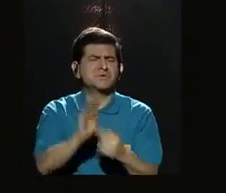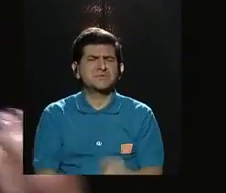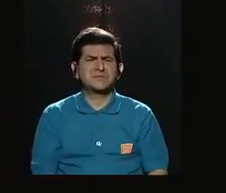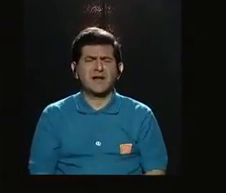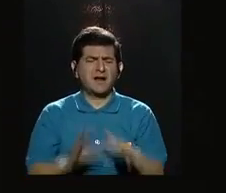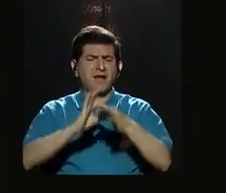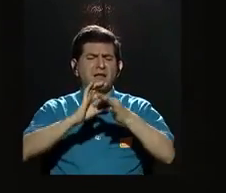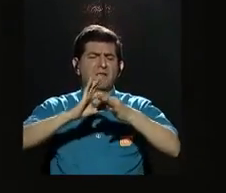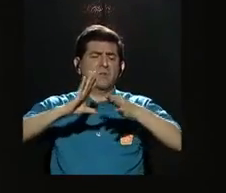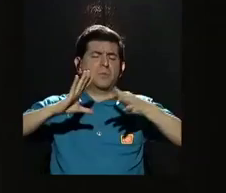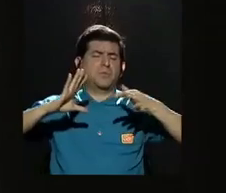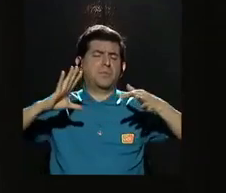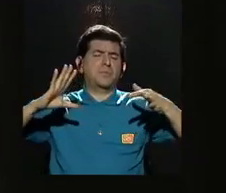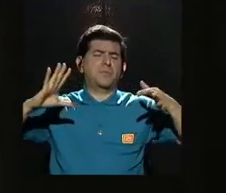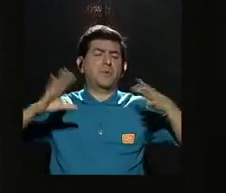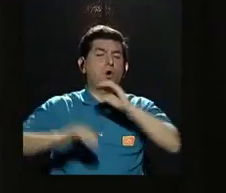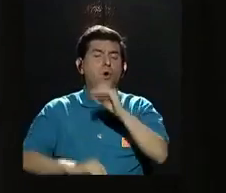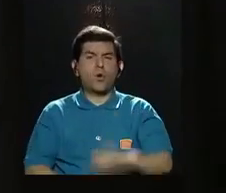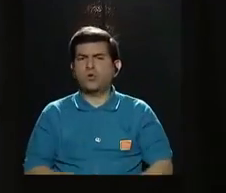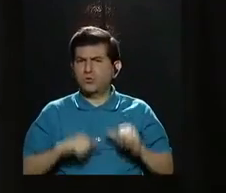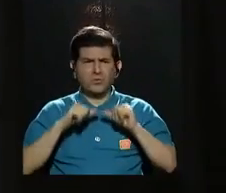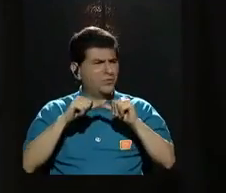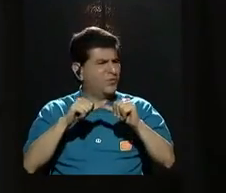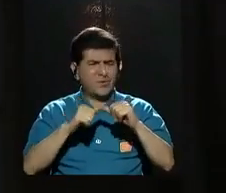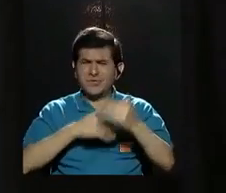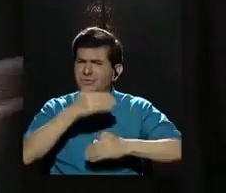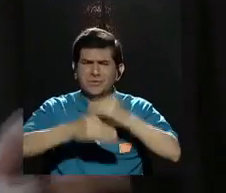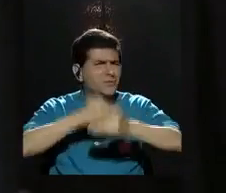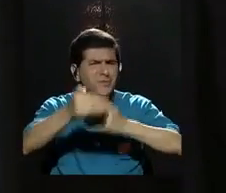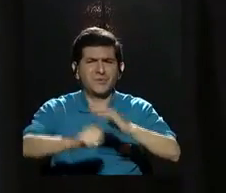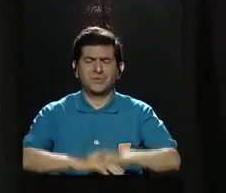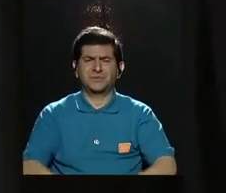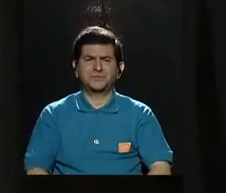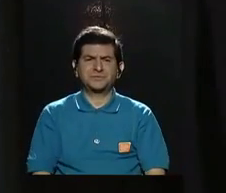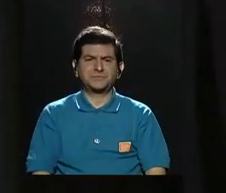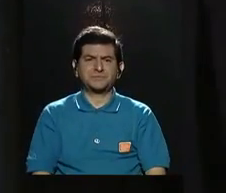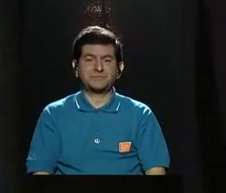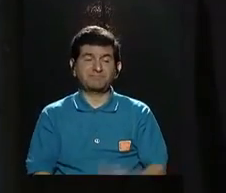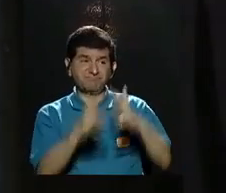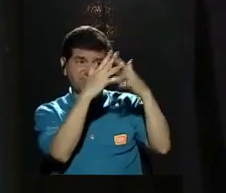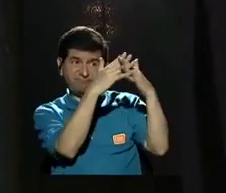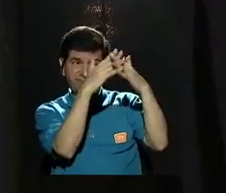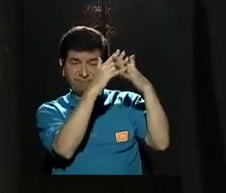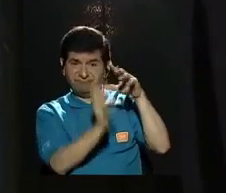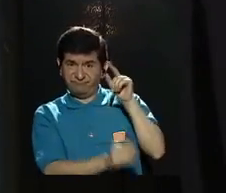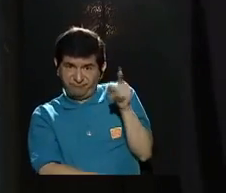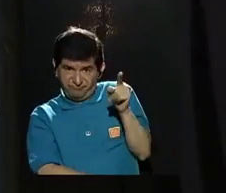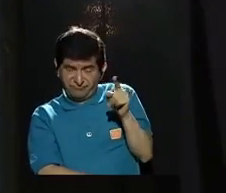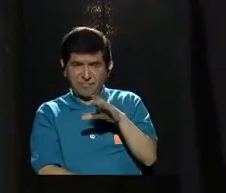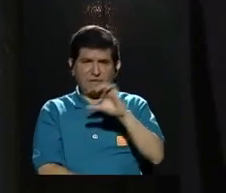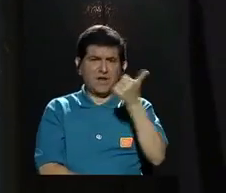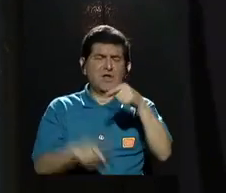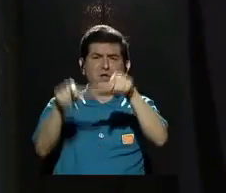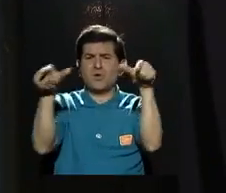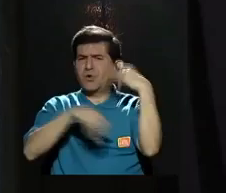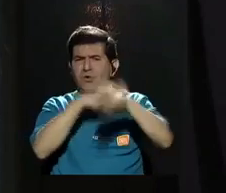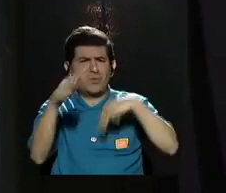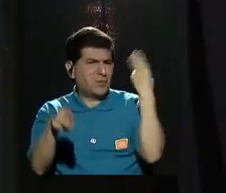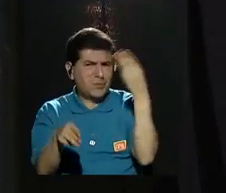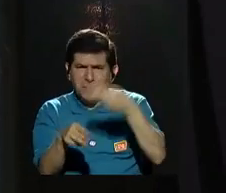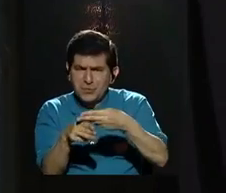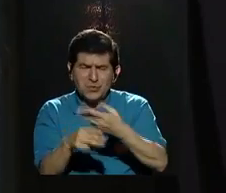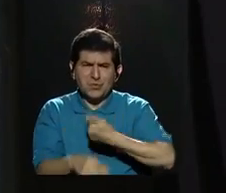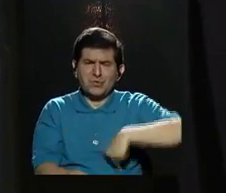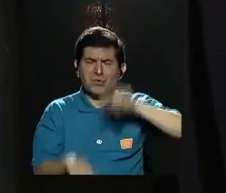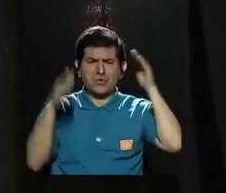and discontinuities. In the US and in many parts of the world, we are now intensely focused